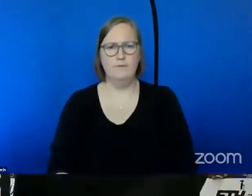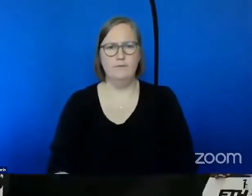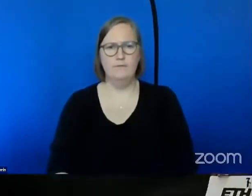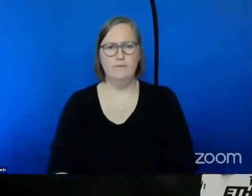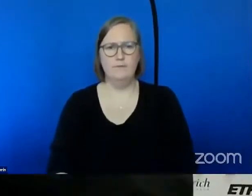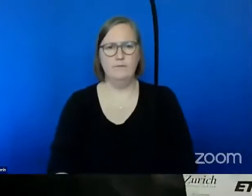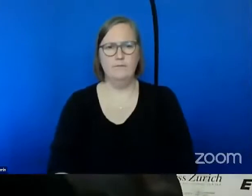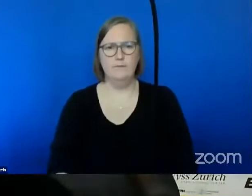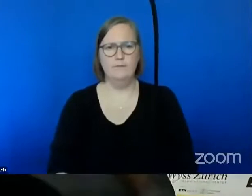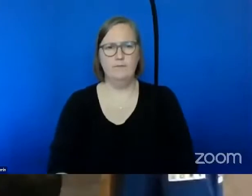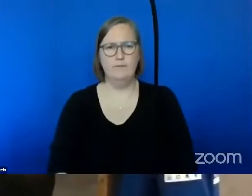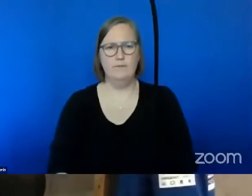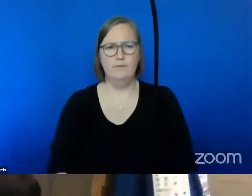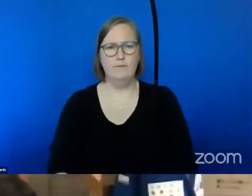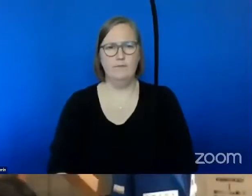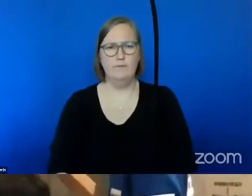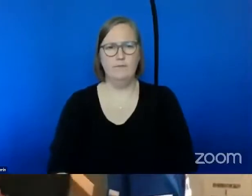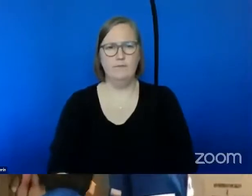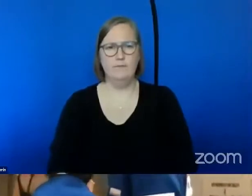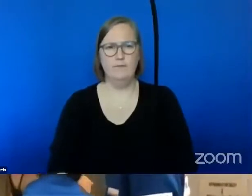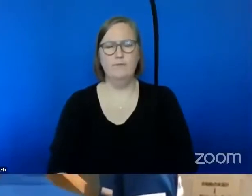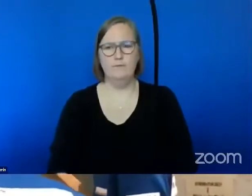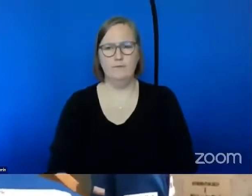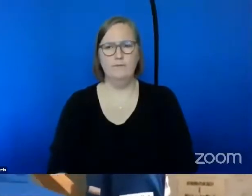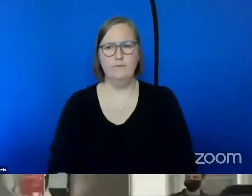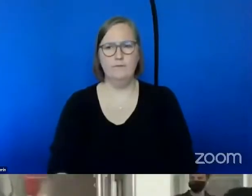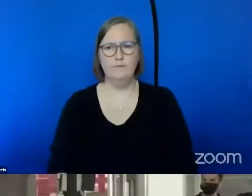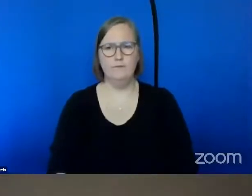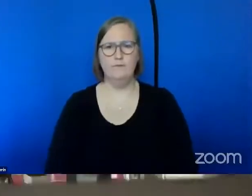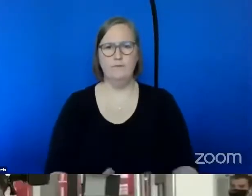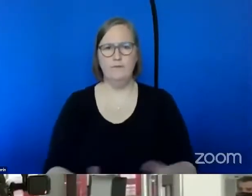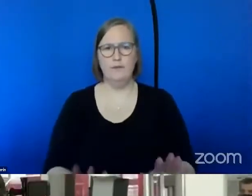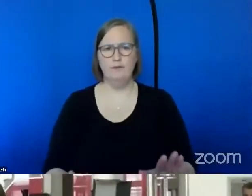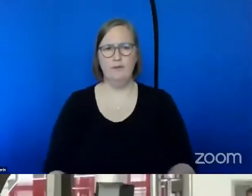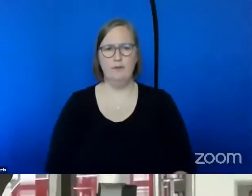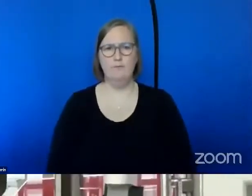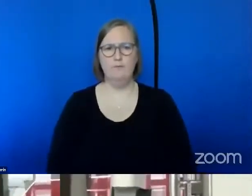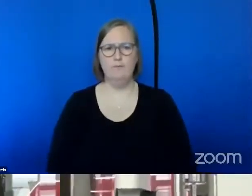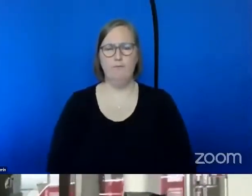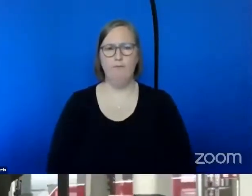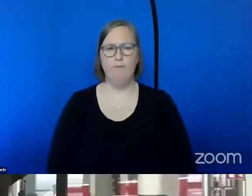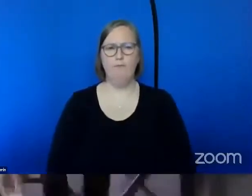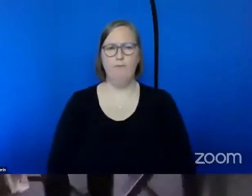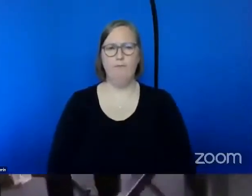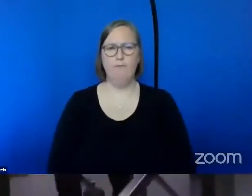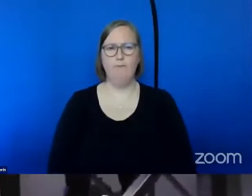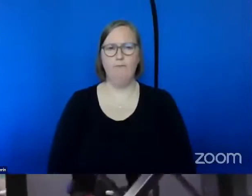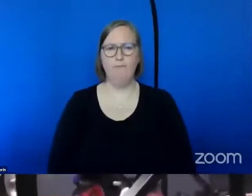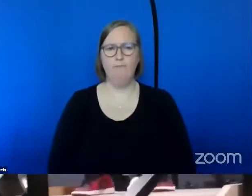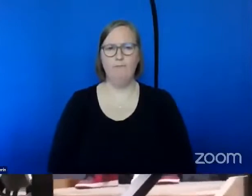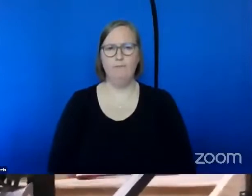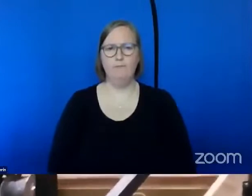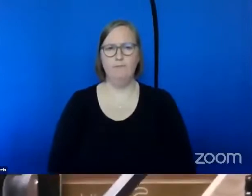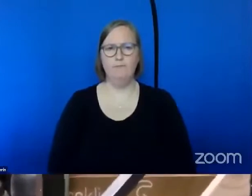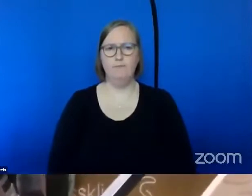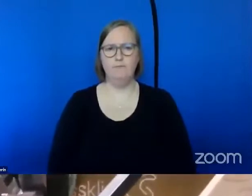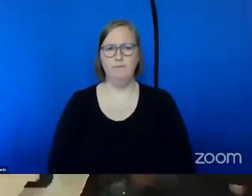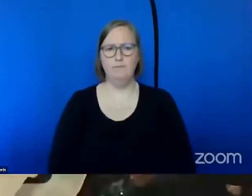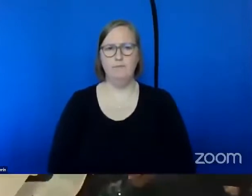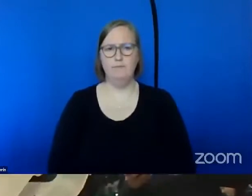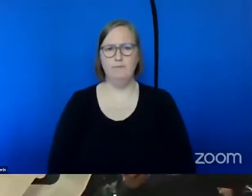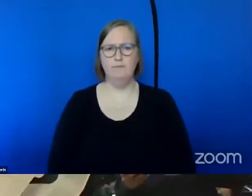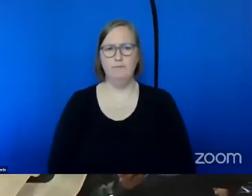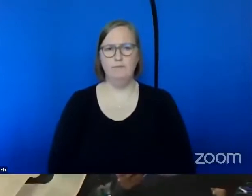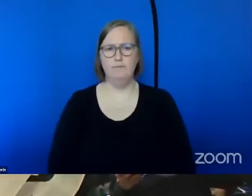Tomorrow at CYBATHLON Challenges, the wheelchair race. Climbing stairs in a wheelchair? Watch